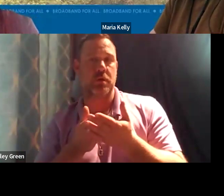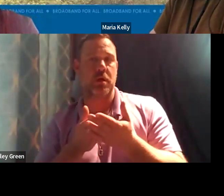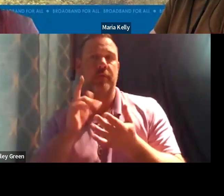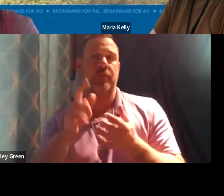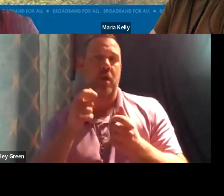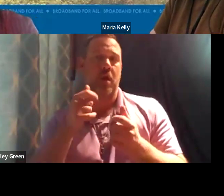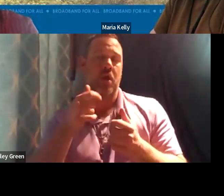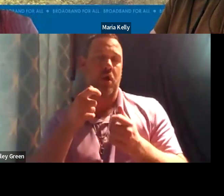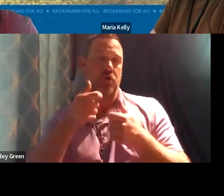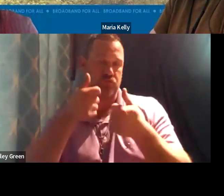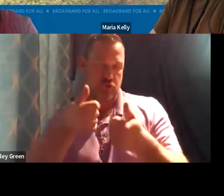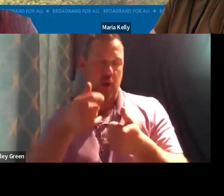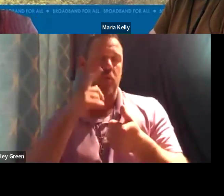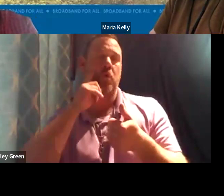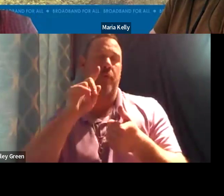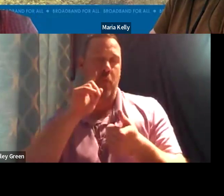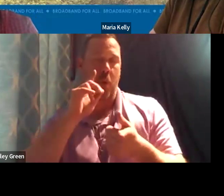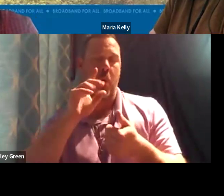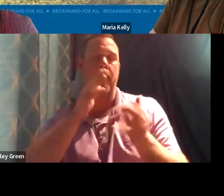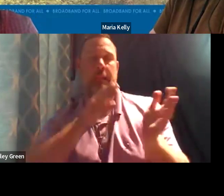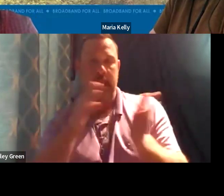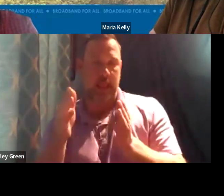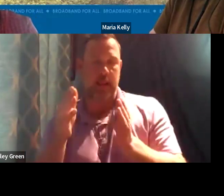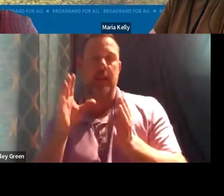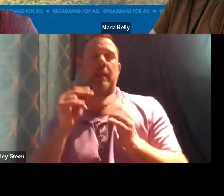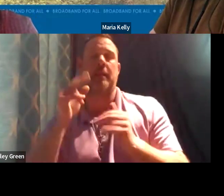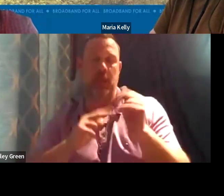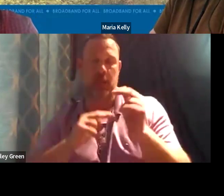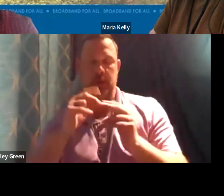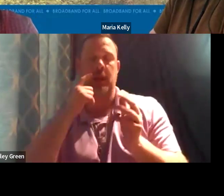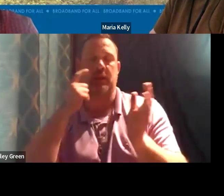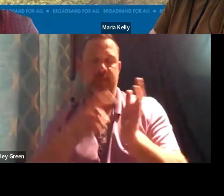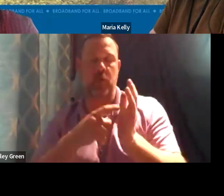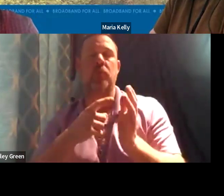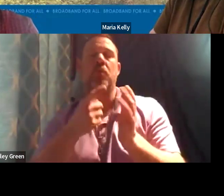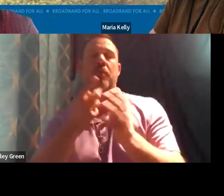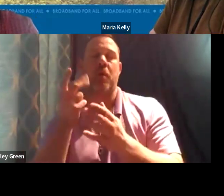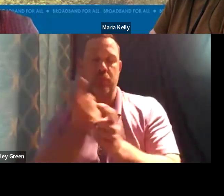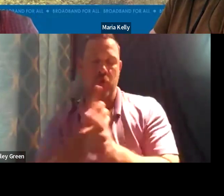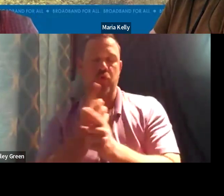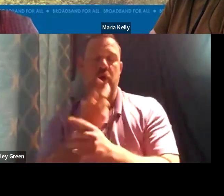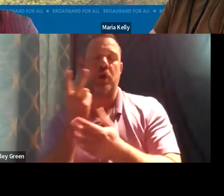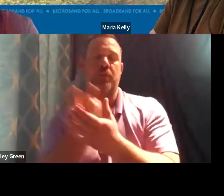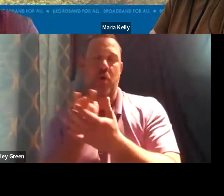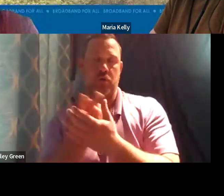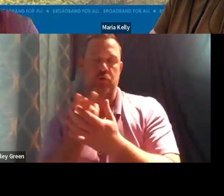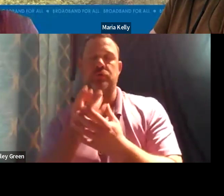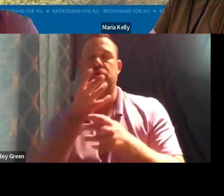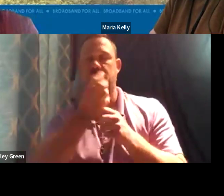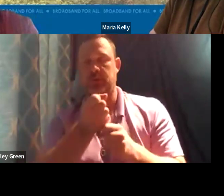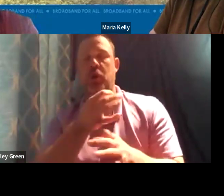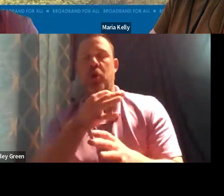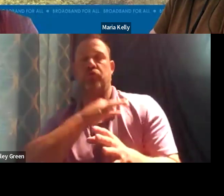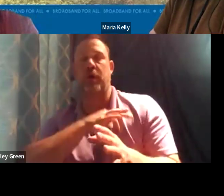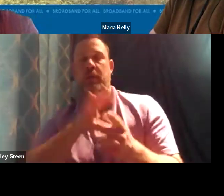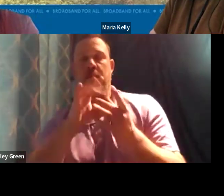go to planning and coalition building and identifying the appropriate partners and trusted or credible